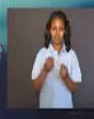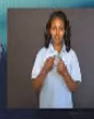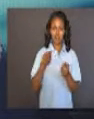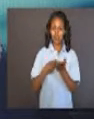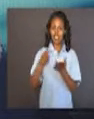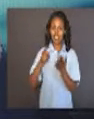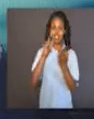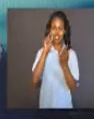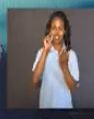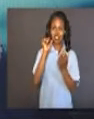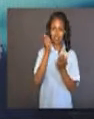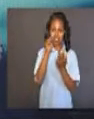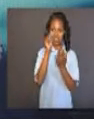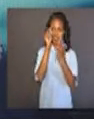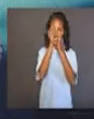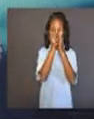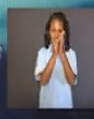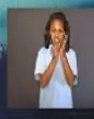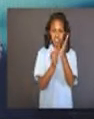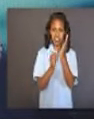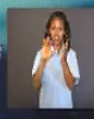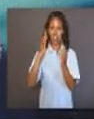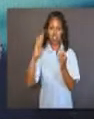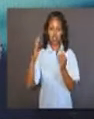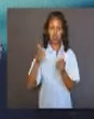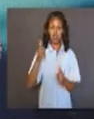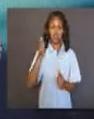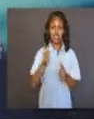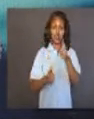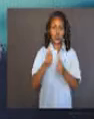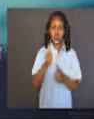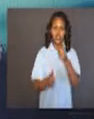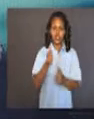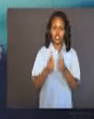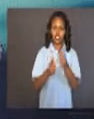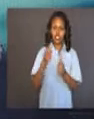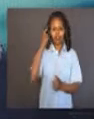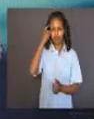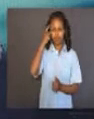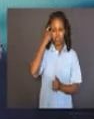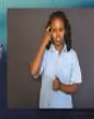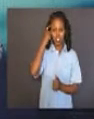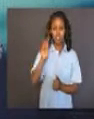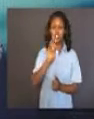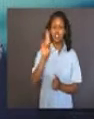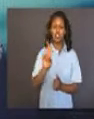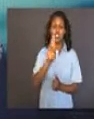From that list of items, which did you think